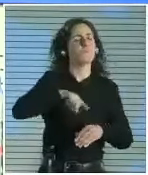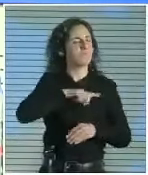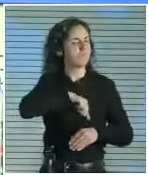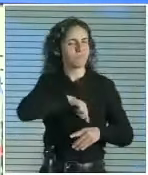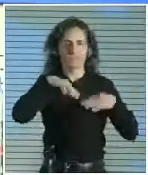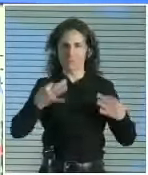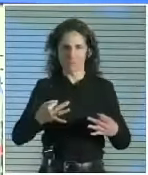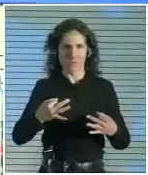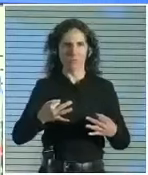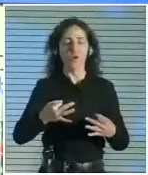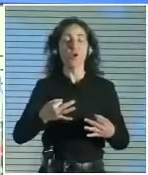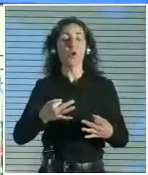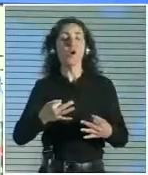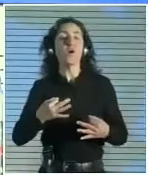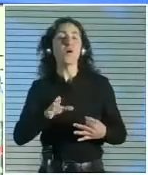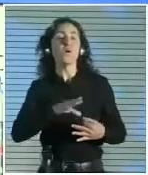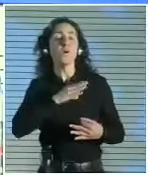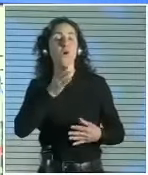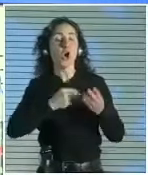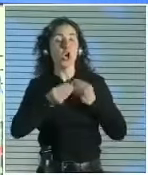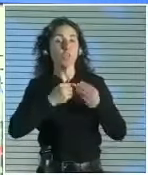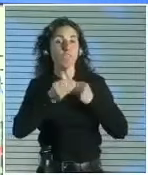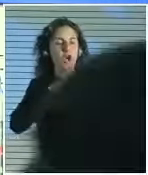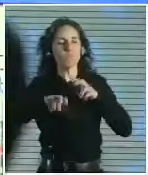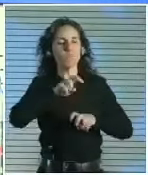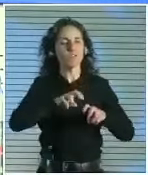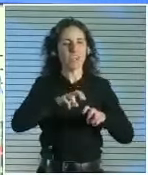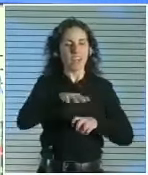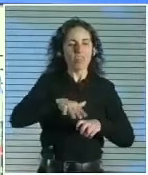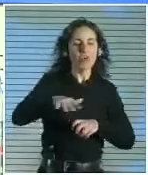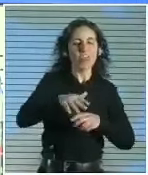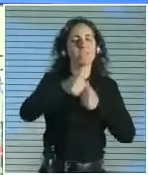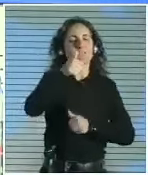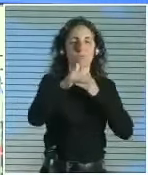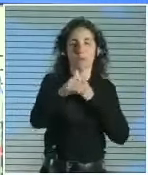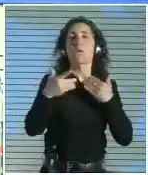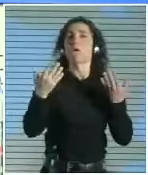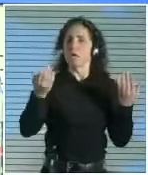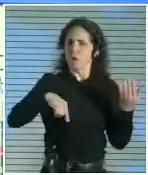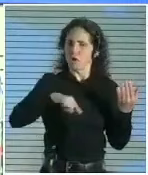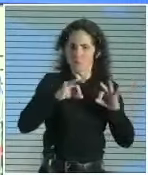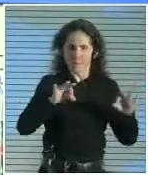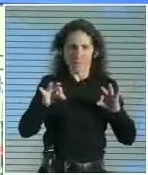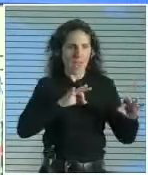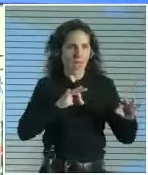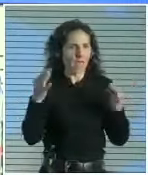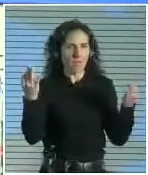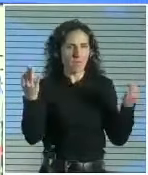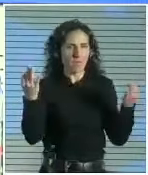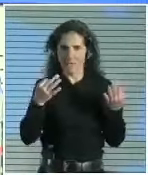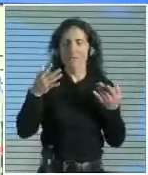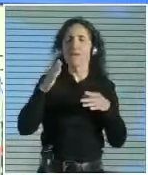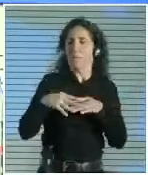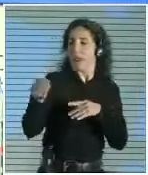have to be ready, and we have to make sure we have that supply in place when they come to our platform. I think thirdly, obviously we cannot do